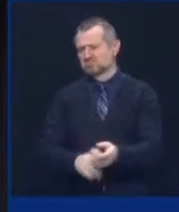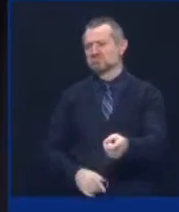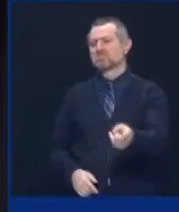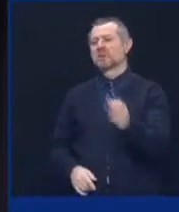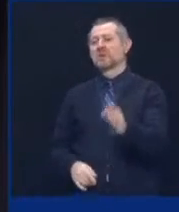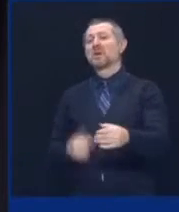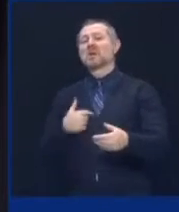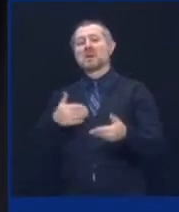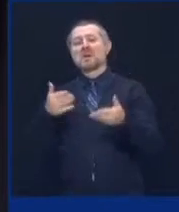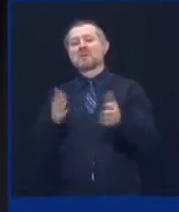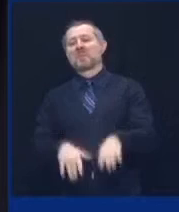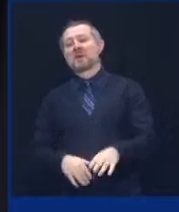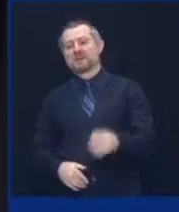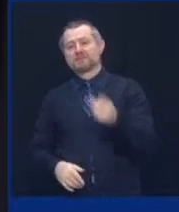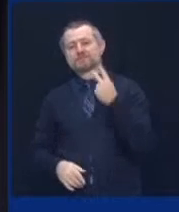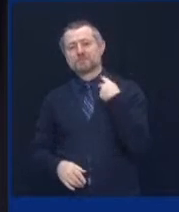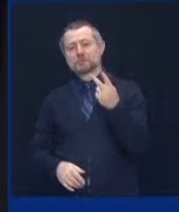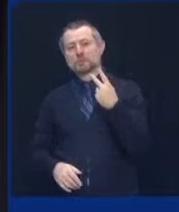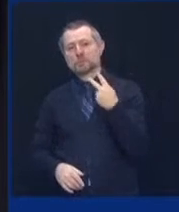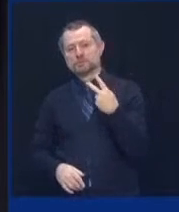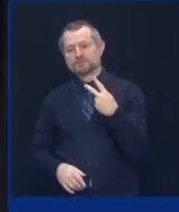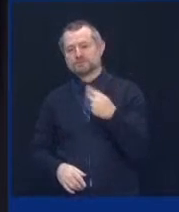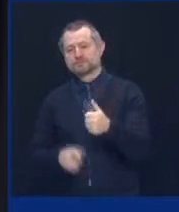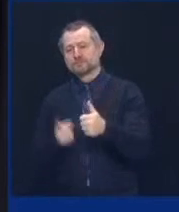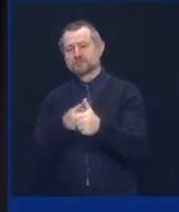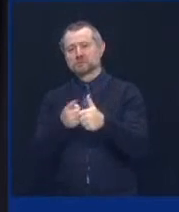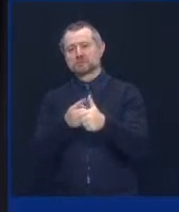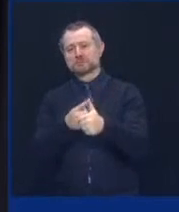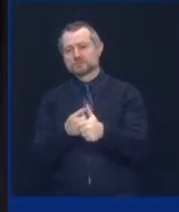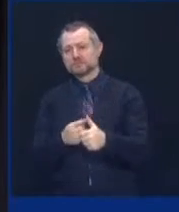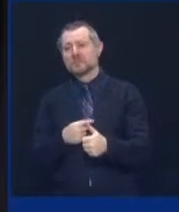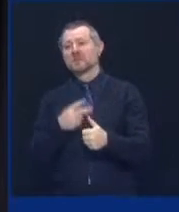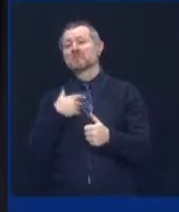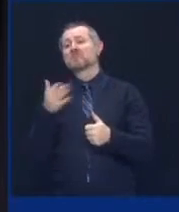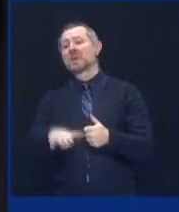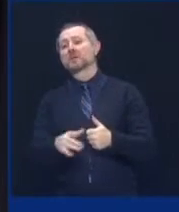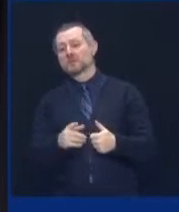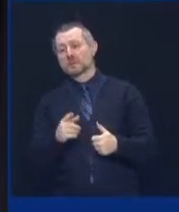you two bets. I will bet you, I